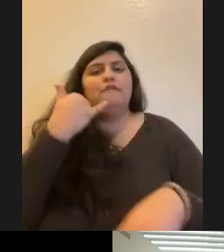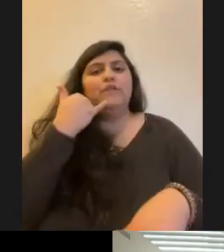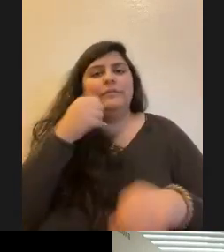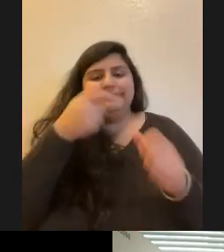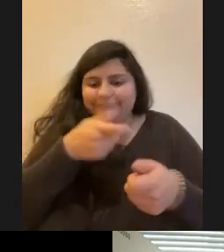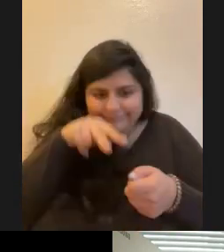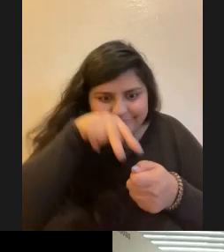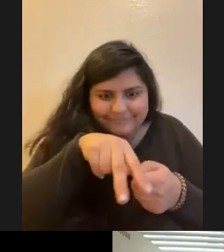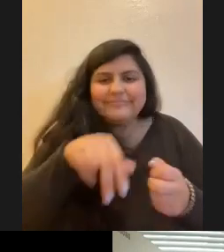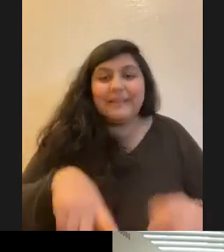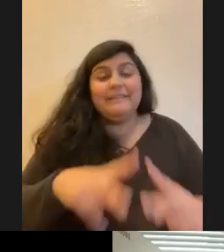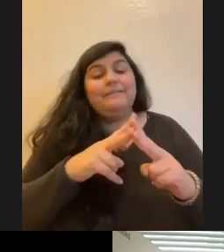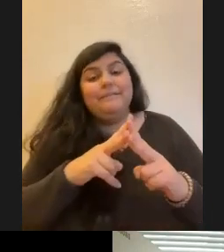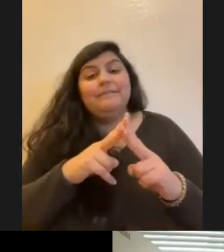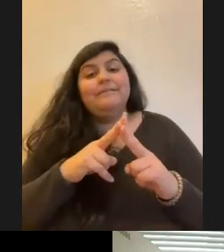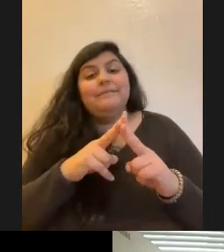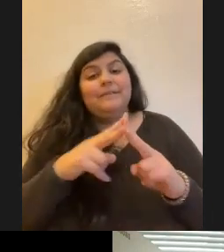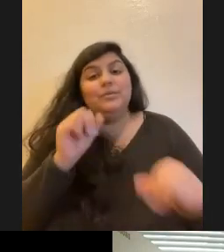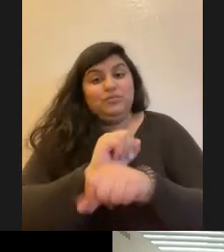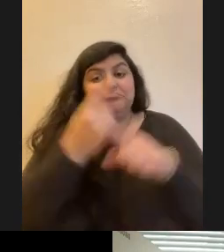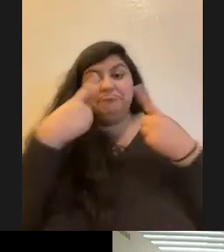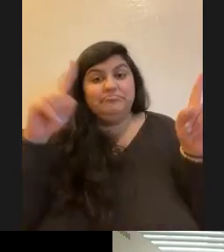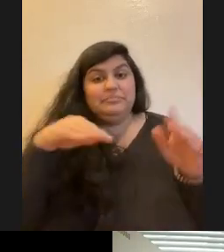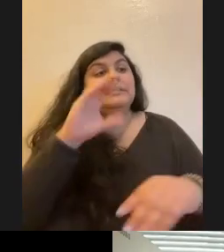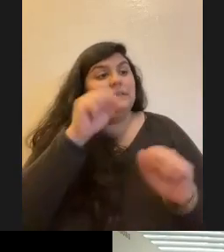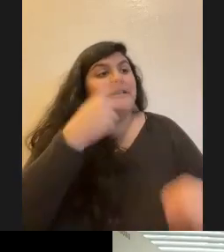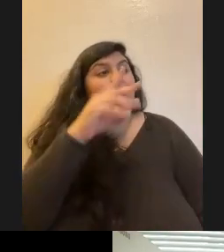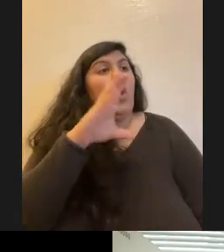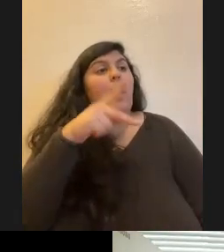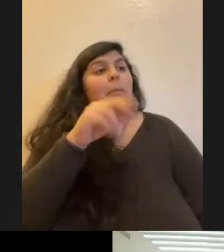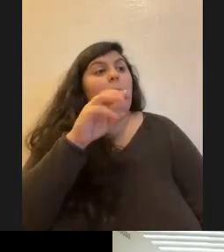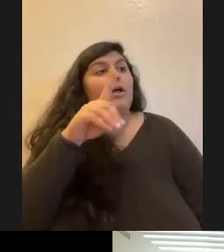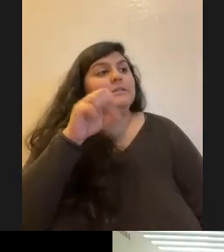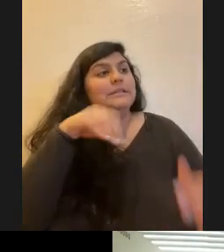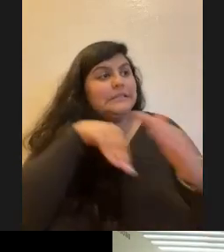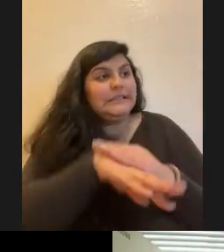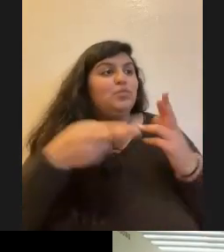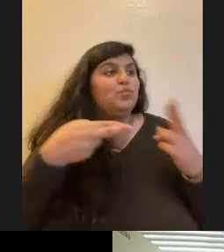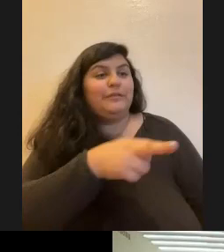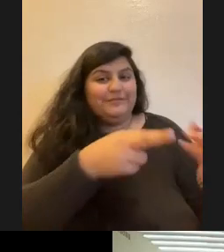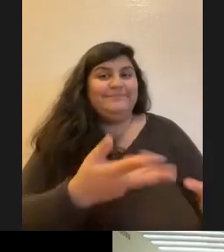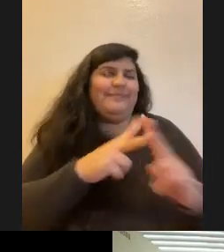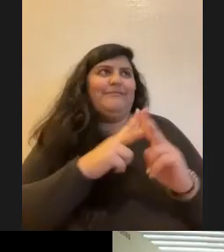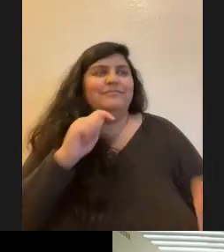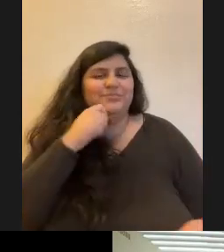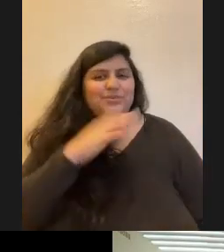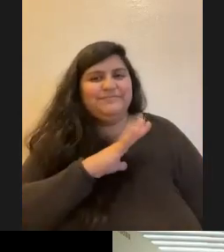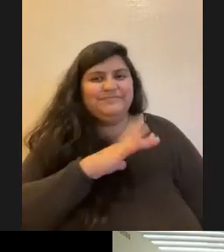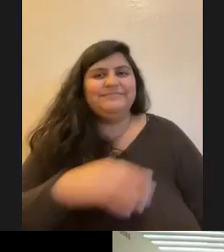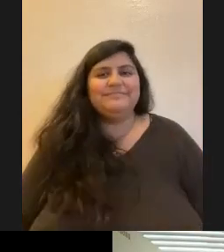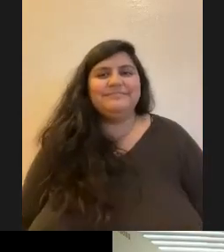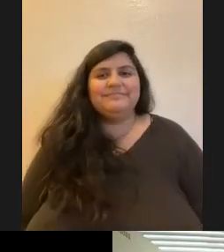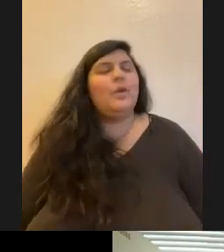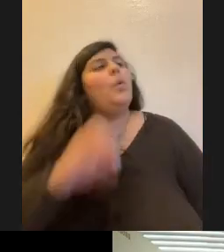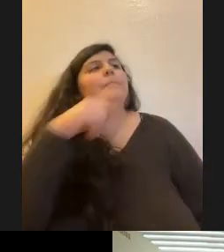were really effective. We saw some copepods in the Schuylkill River. It was great. Oh, it was lovely. All right. So